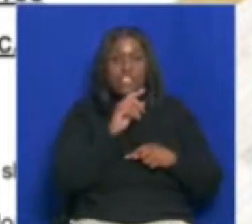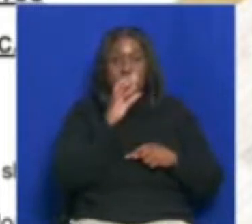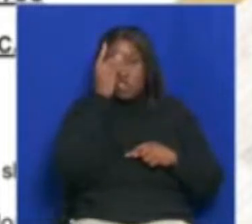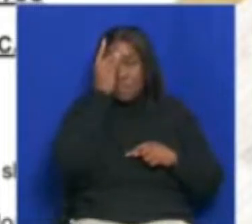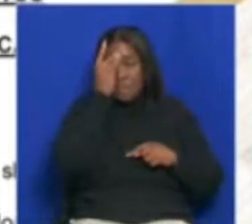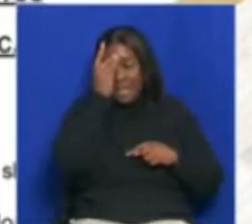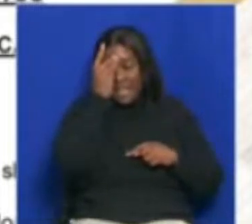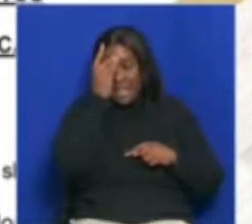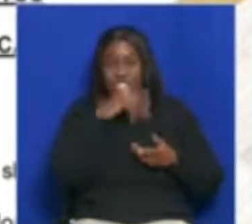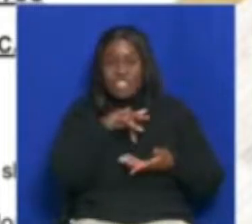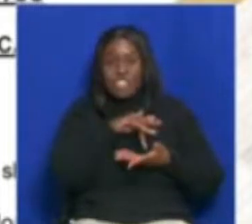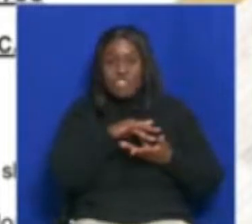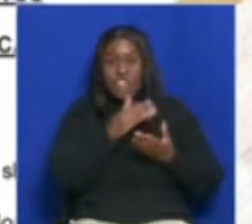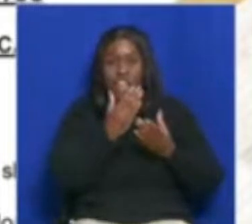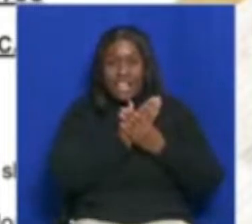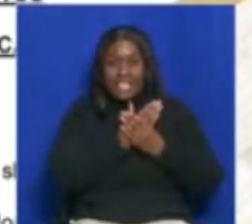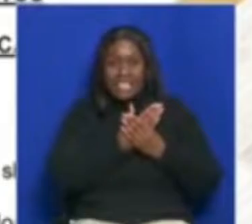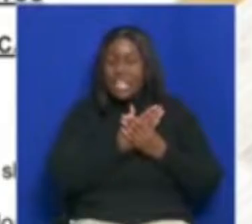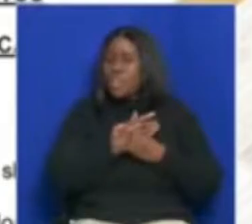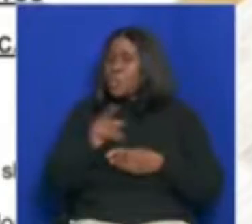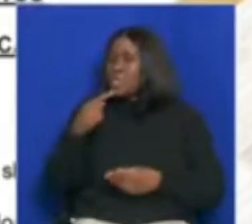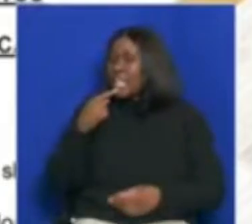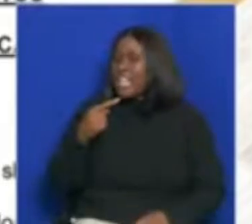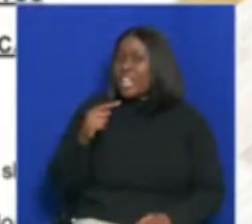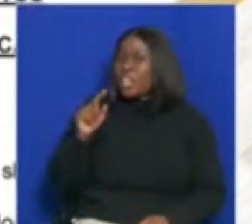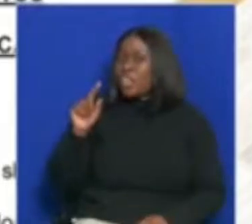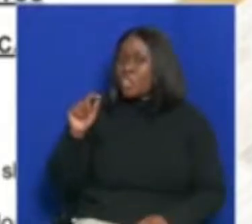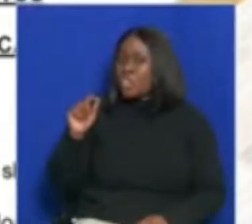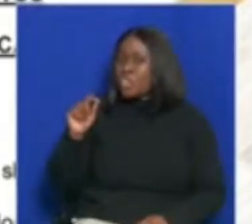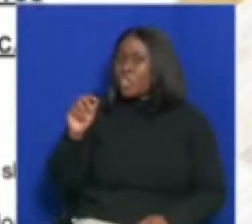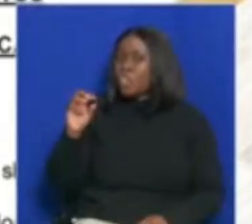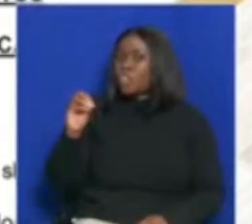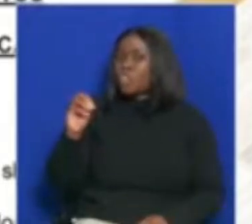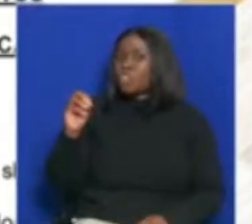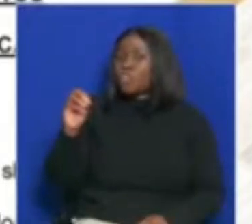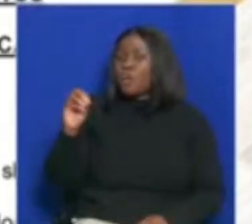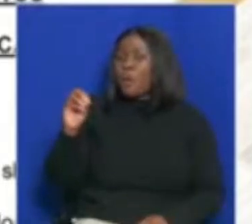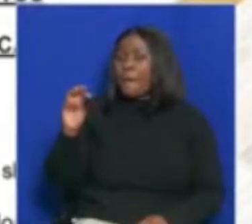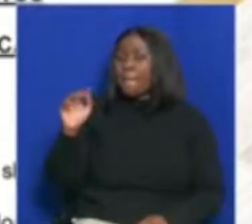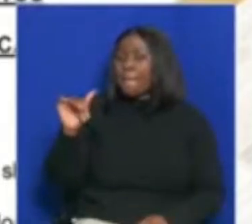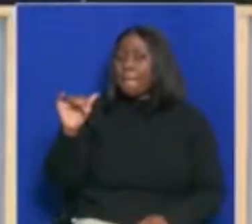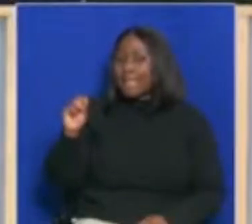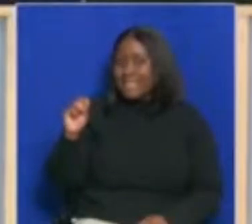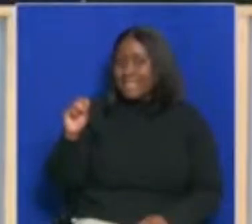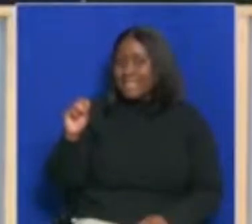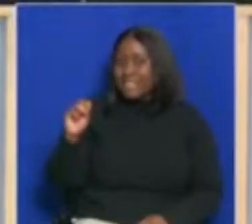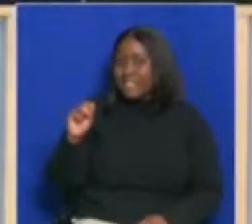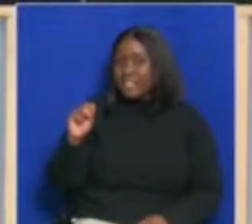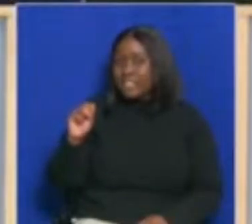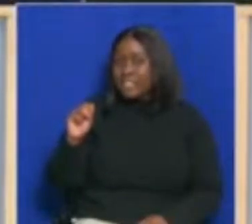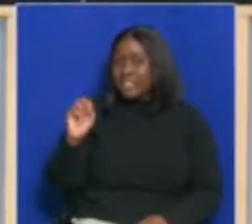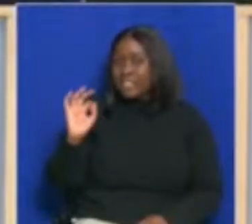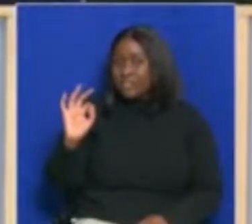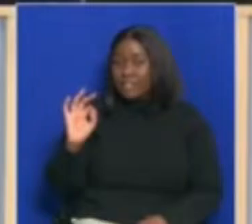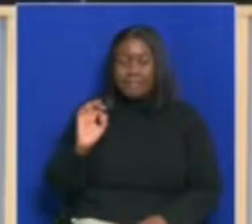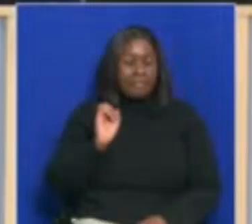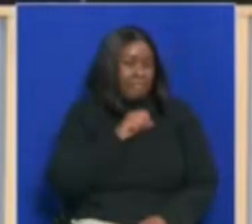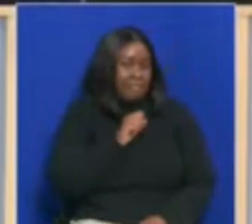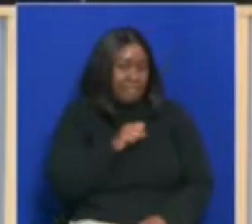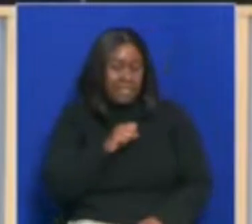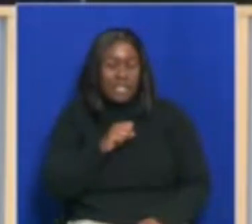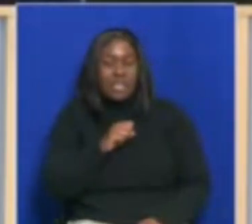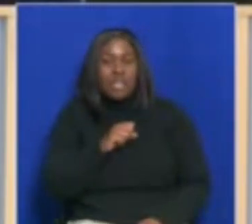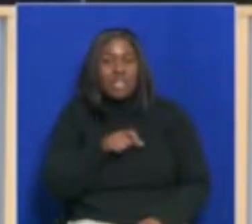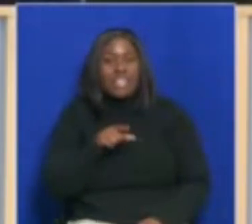said Thompson, it's Thomas. Thomas. And is it the same person referred to in 60.2?